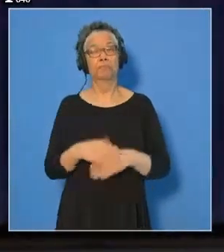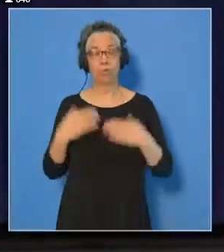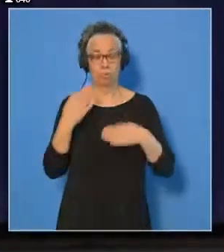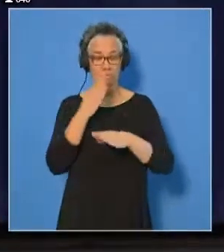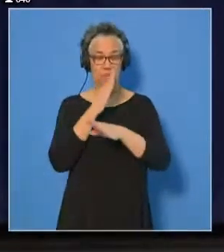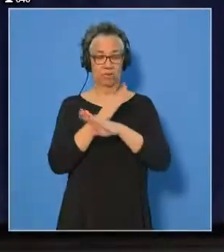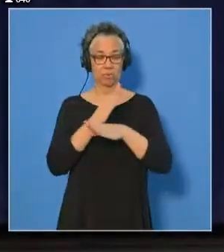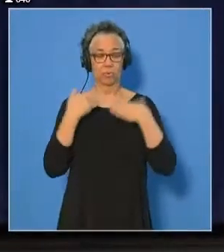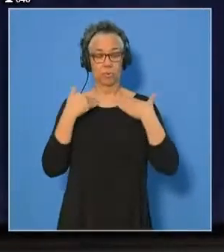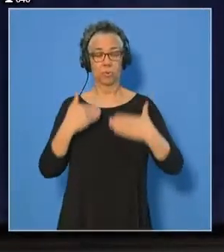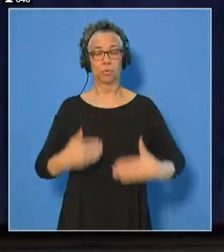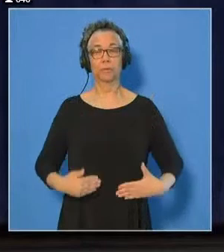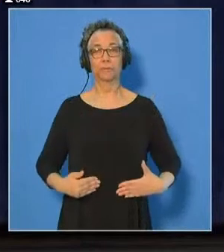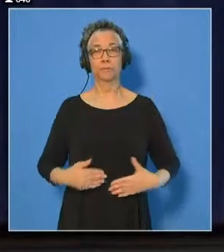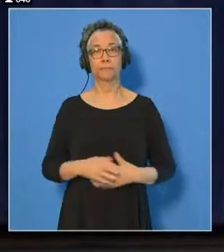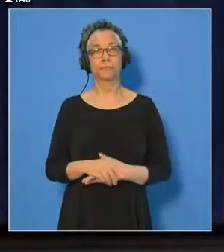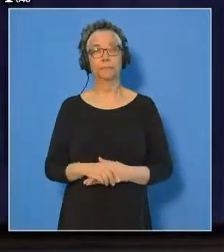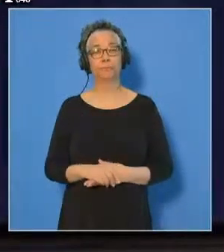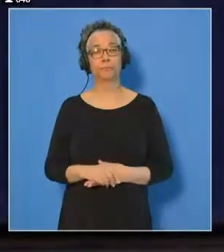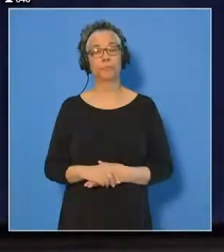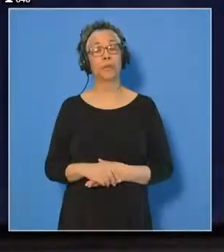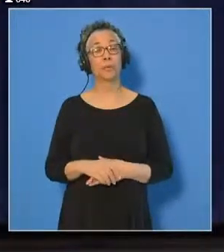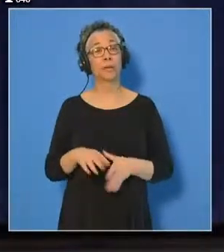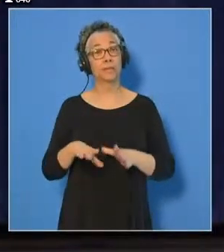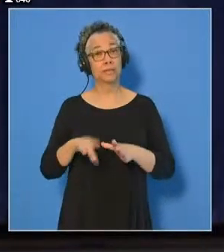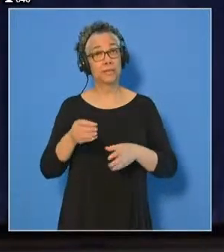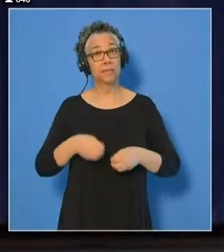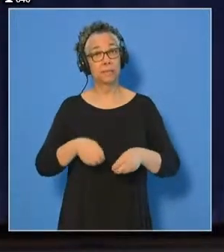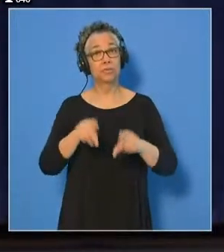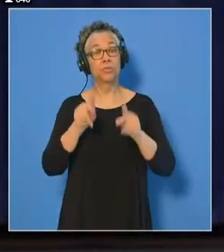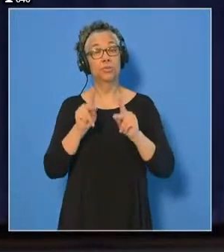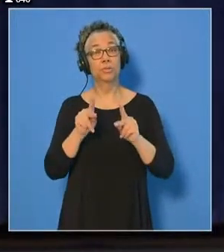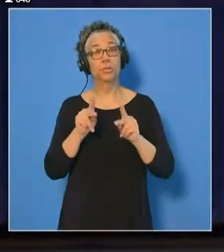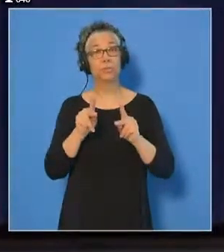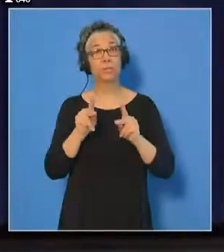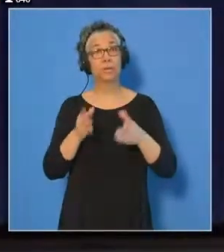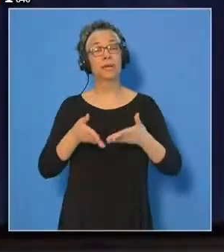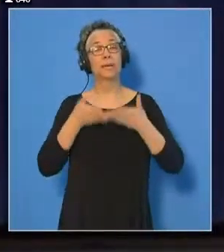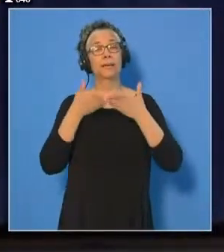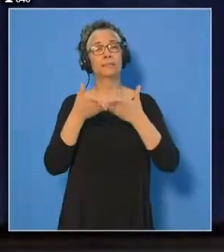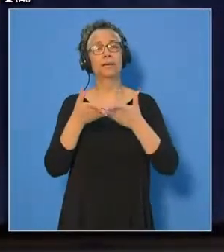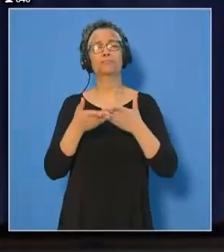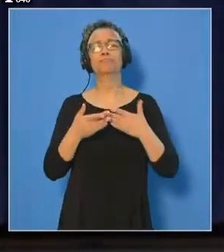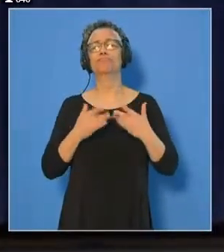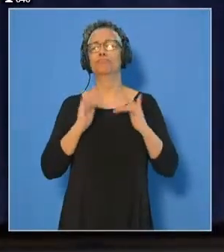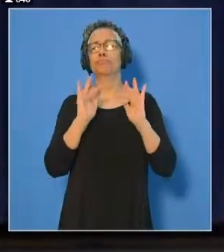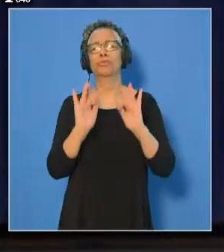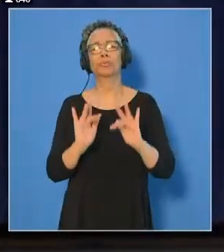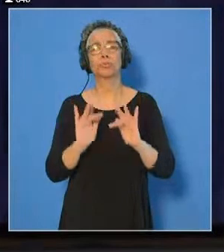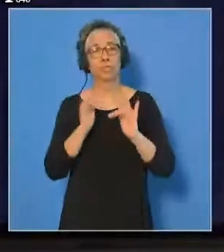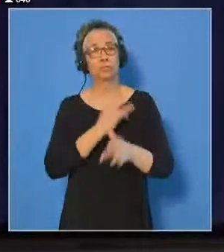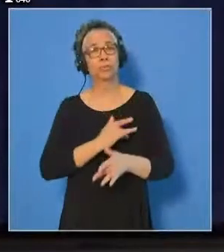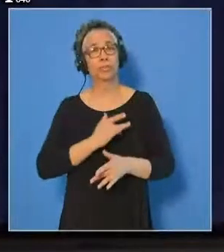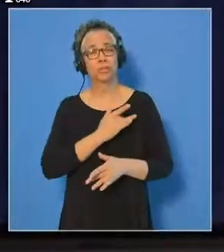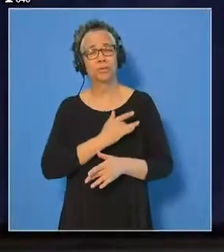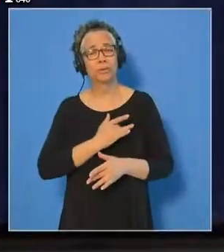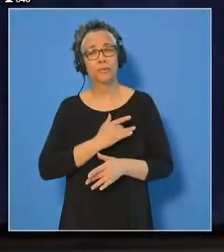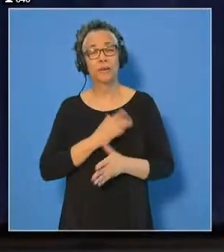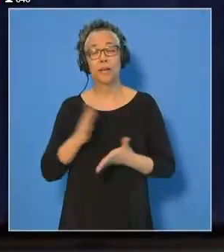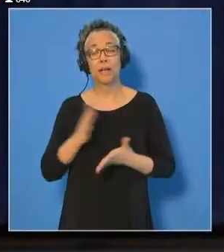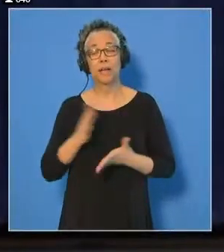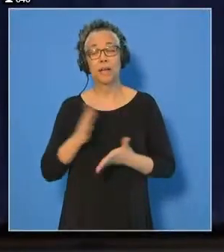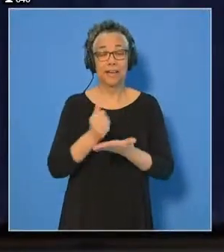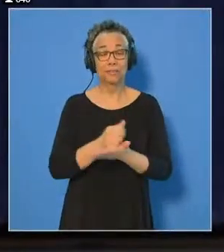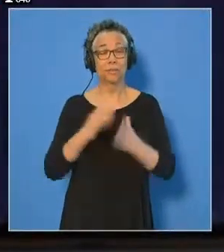PPE. I want to take this opportunity to extend my sincere appreciation to the Collector of Customs and our leadership